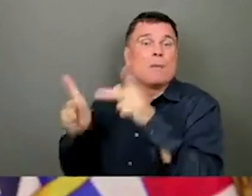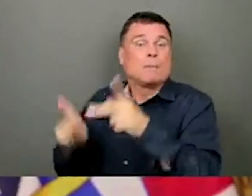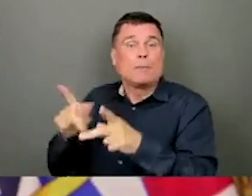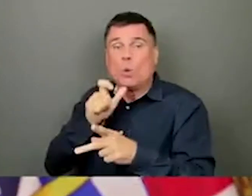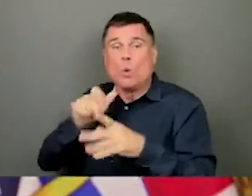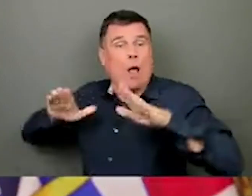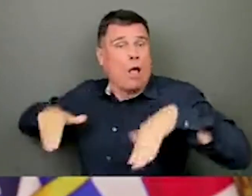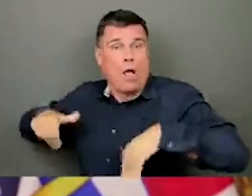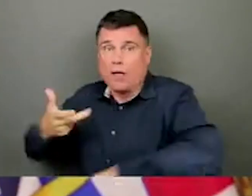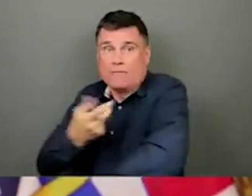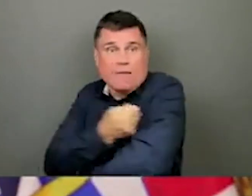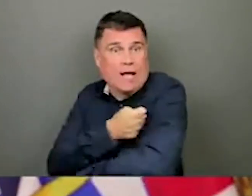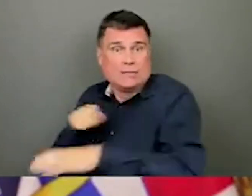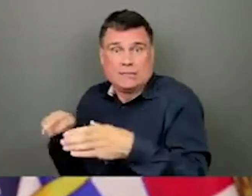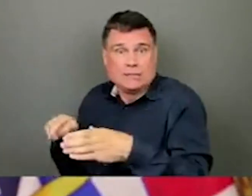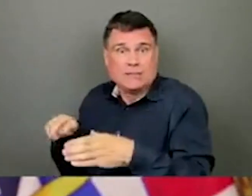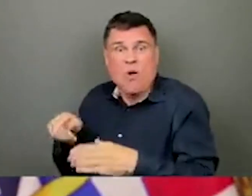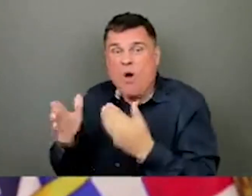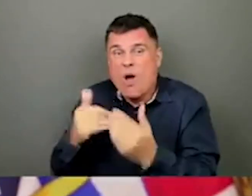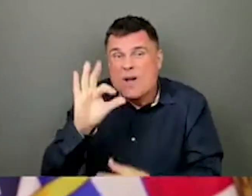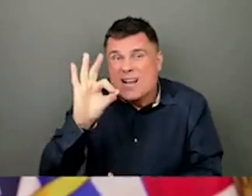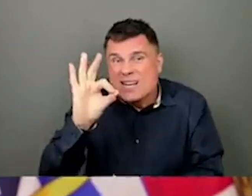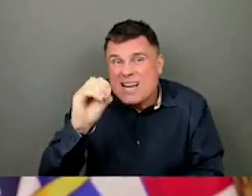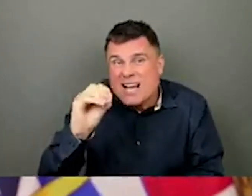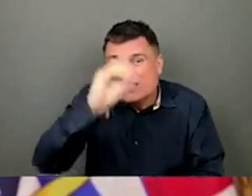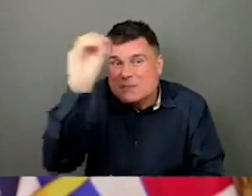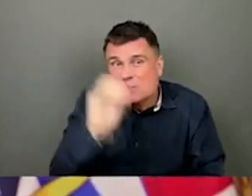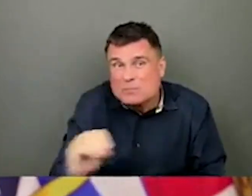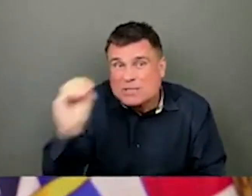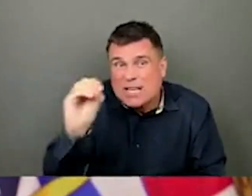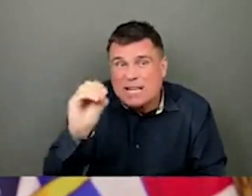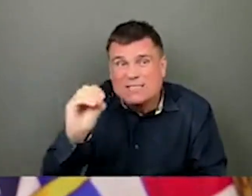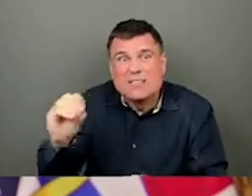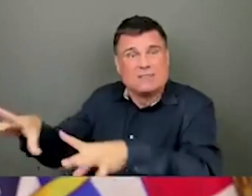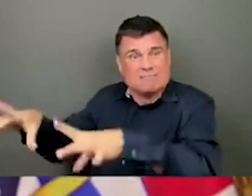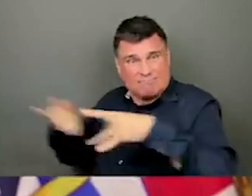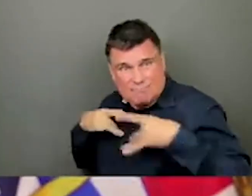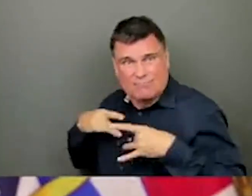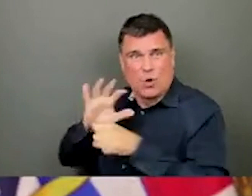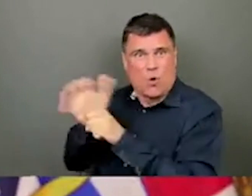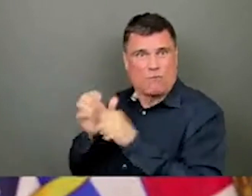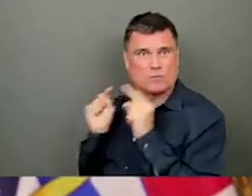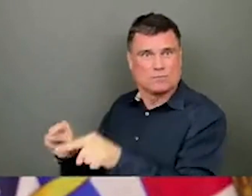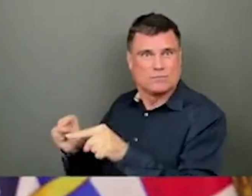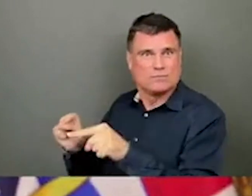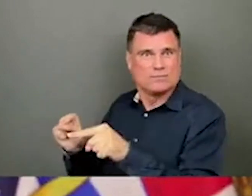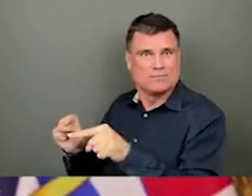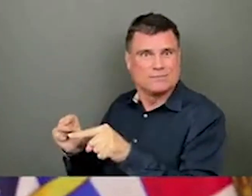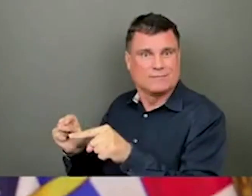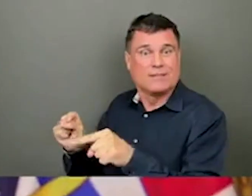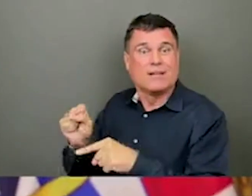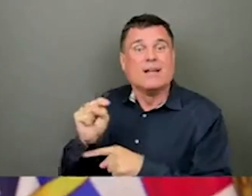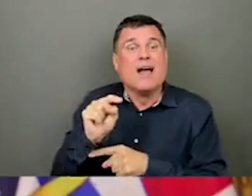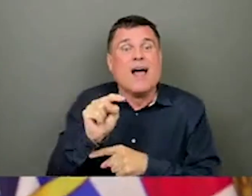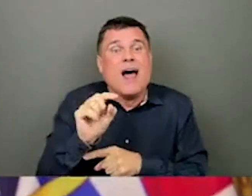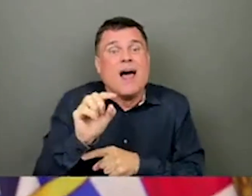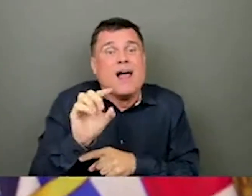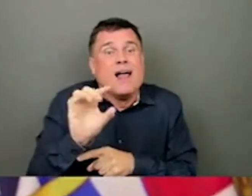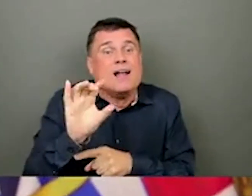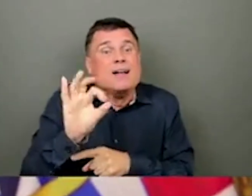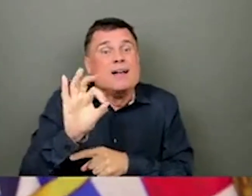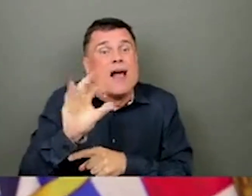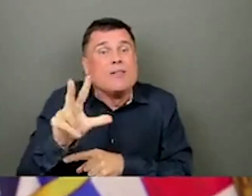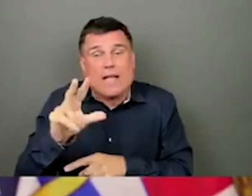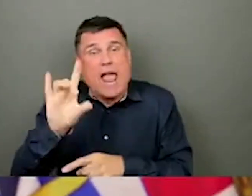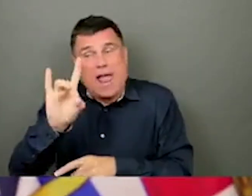for almost 90% of all of our cases, and over 93% of the hospitalizations that we've had in